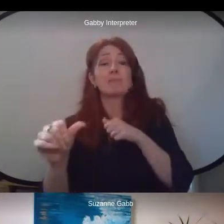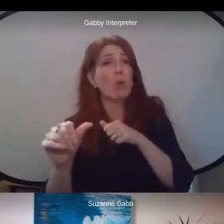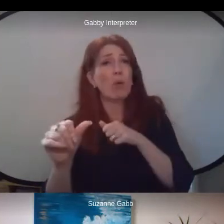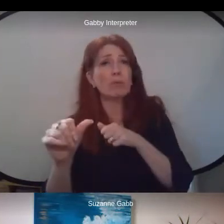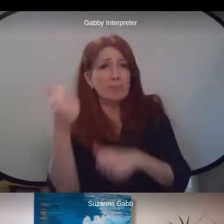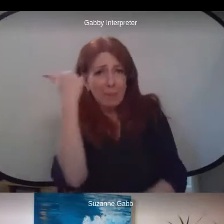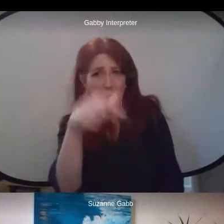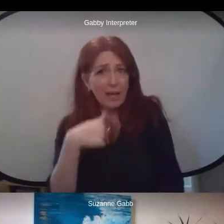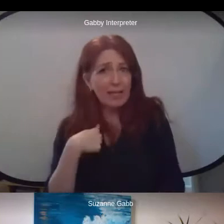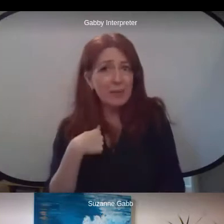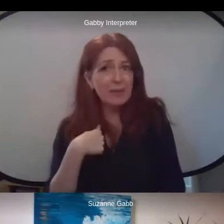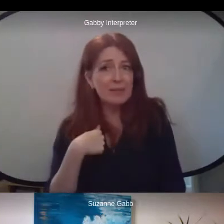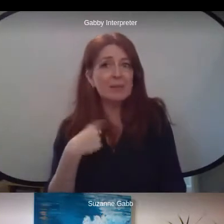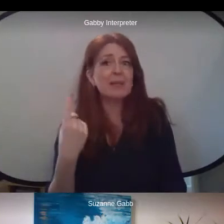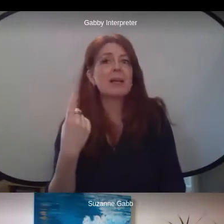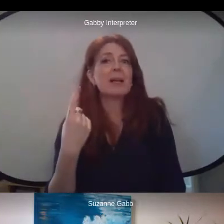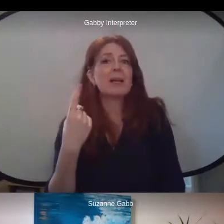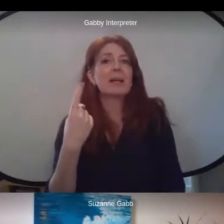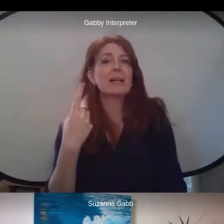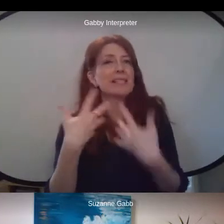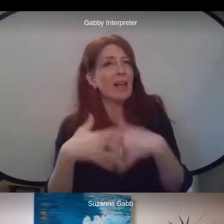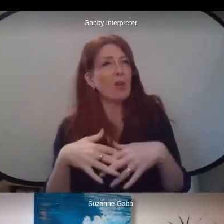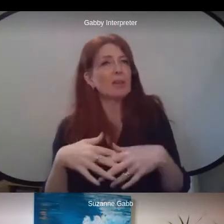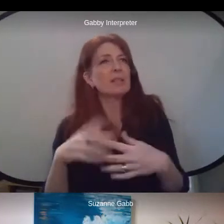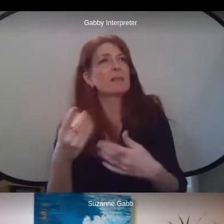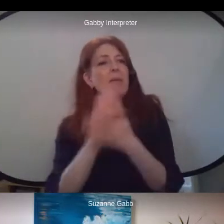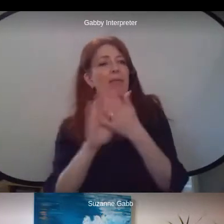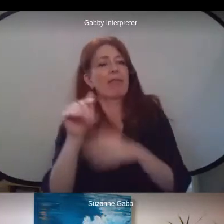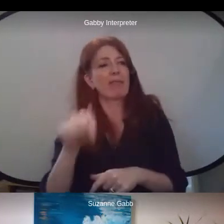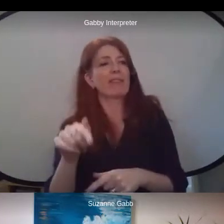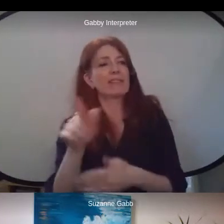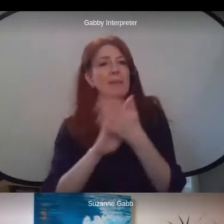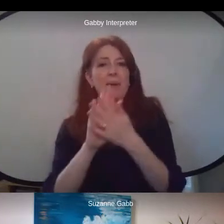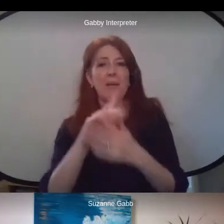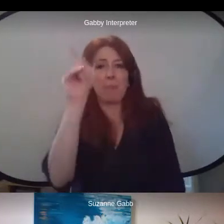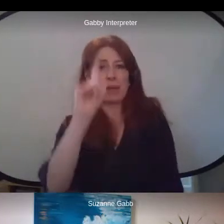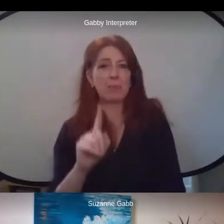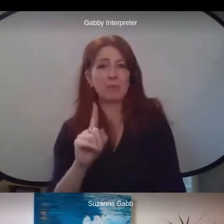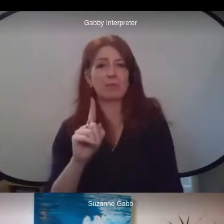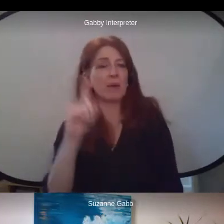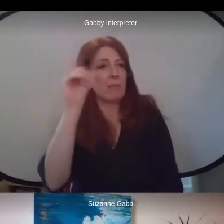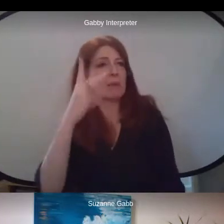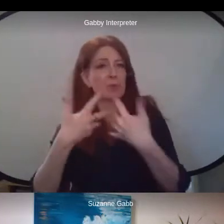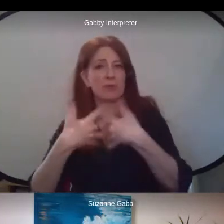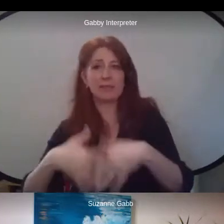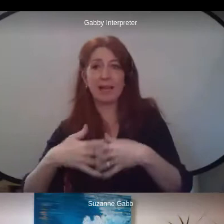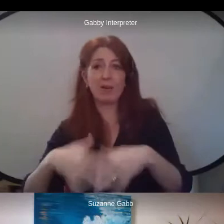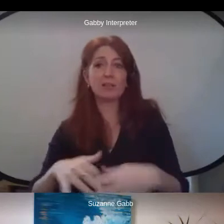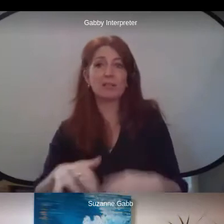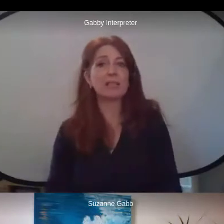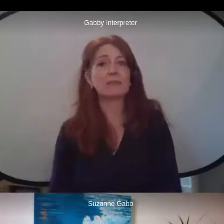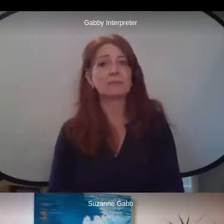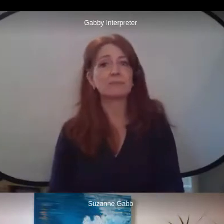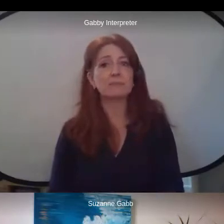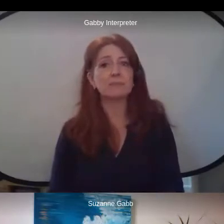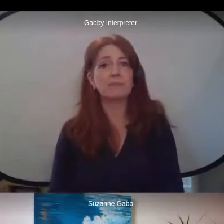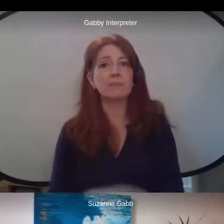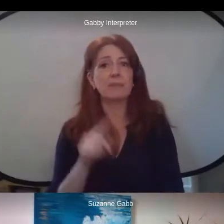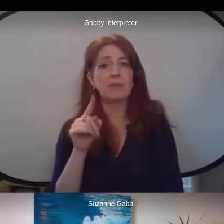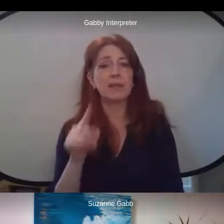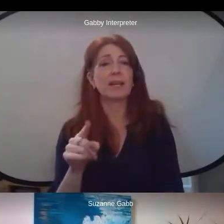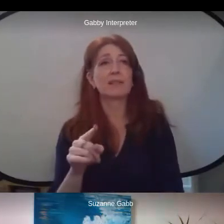now around people and people technology, and it's got to be people friendly or you just won't get the buy-in and the capacity to share